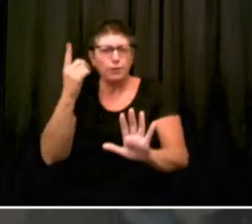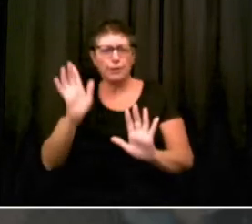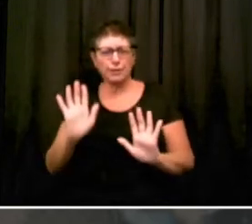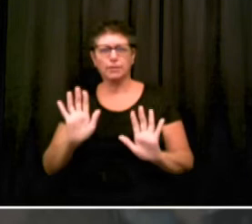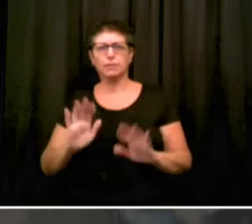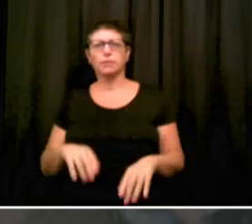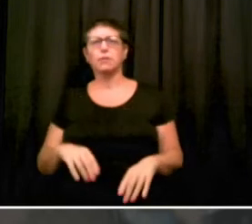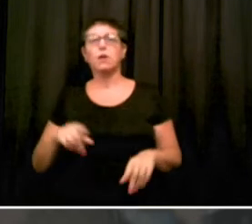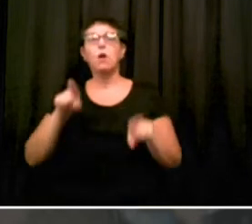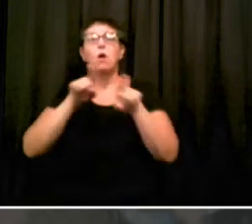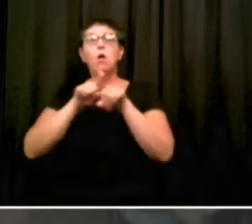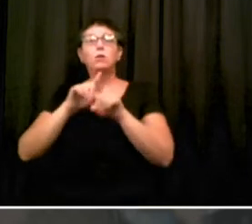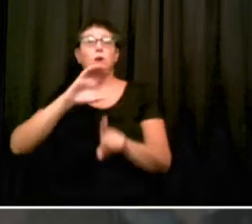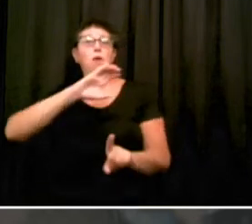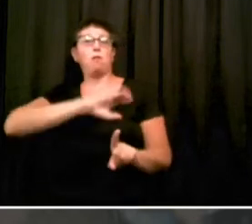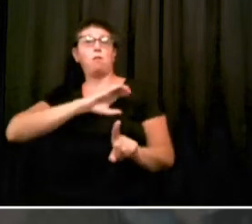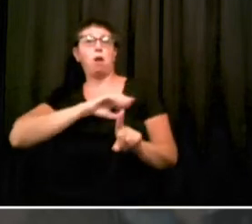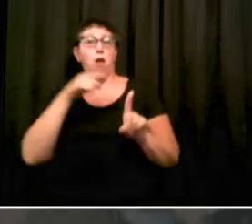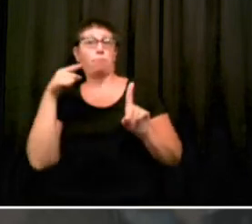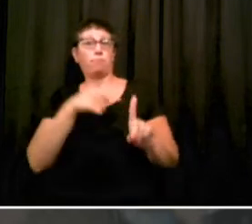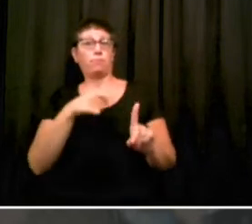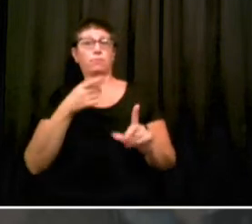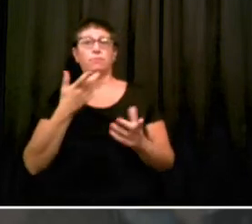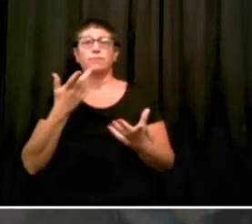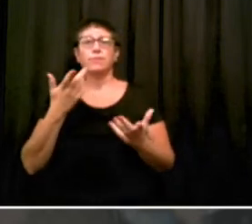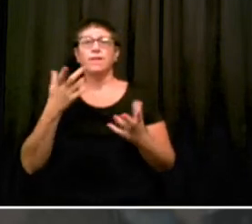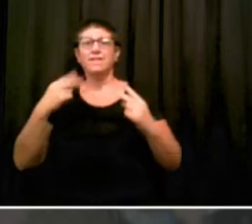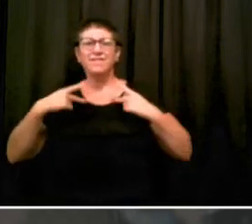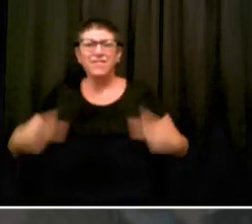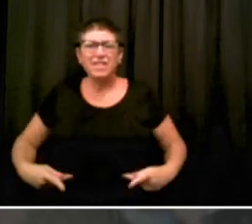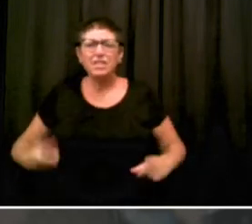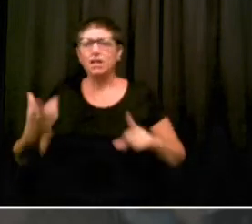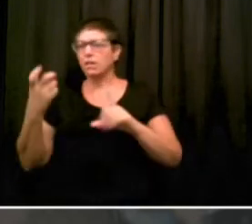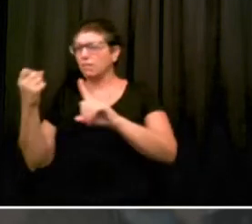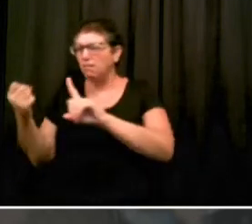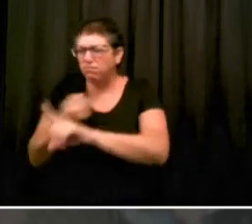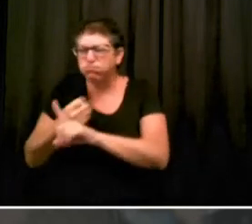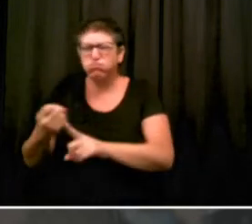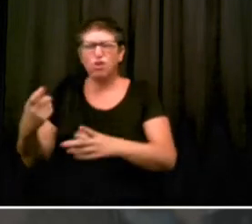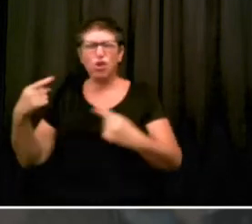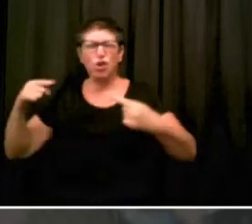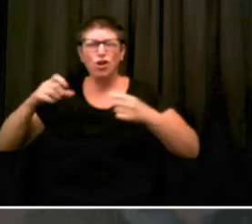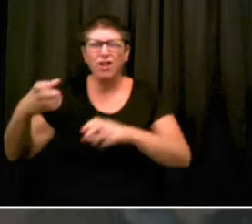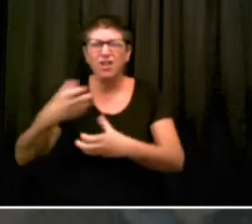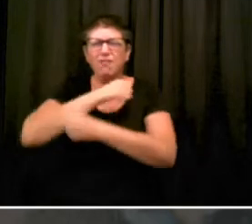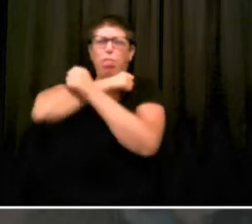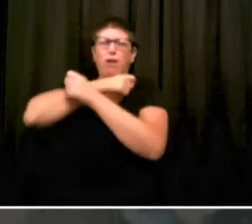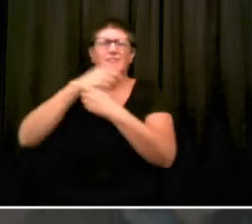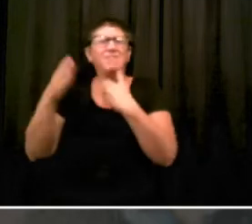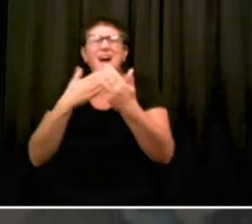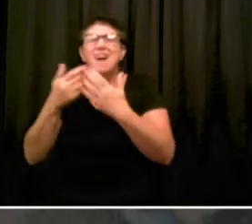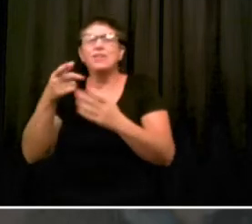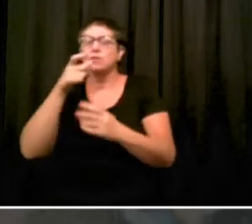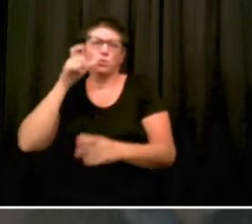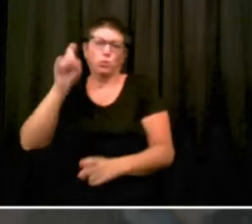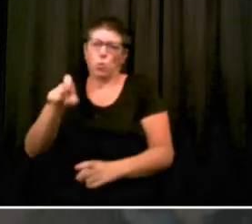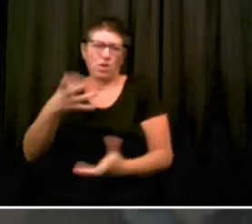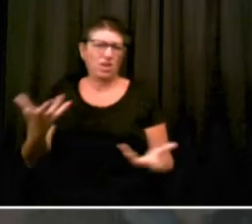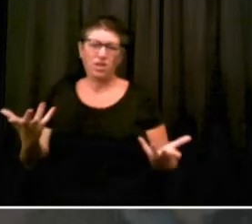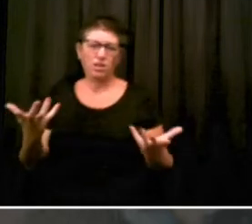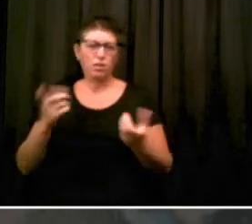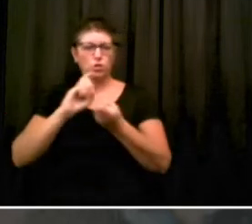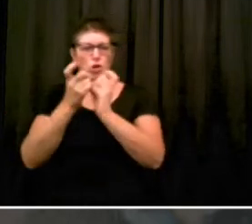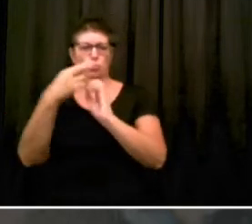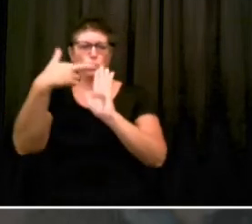this pledge, the specific actions we'll be taking. And among those actions are new initiatives to bring